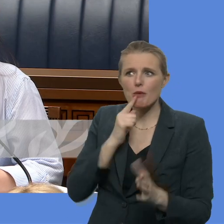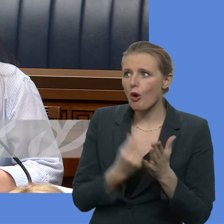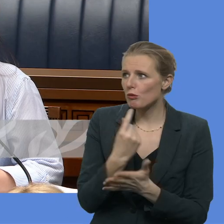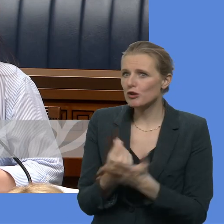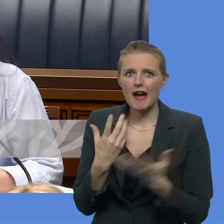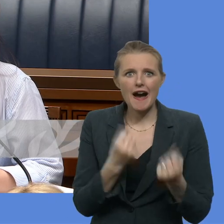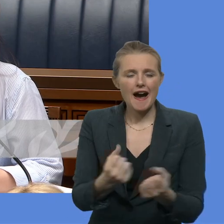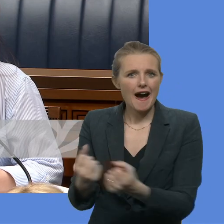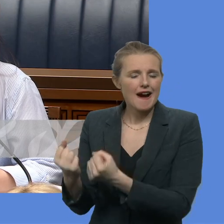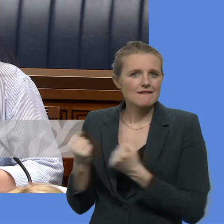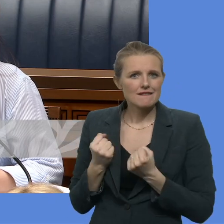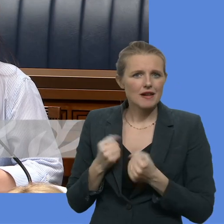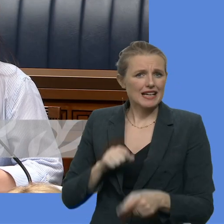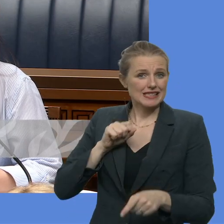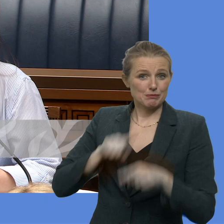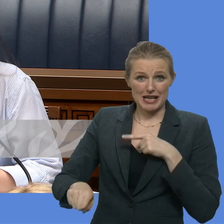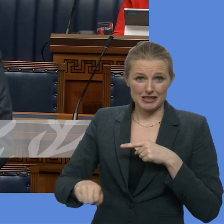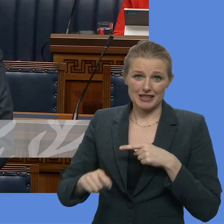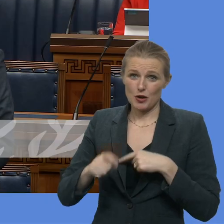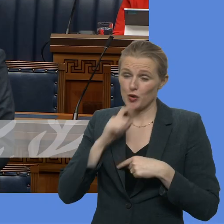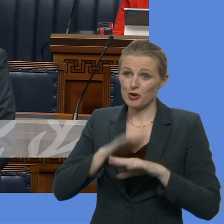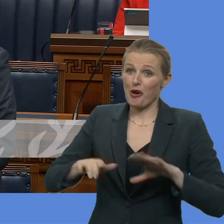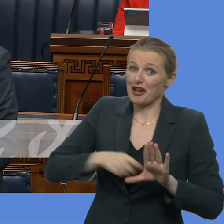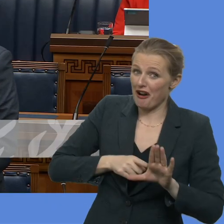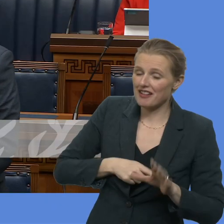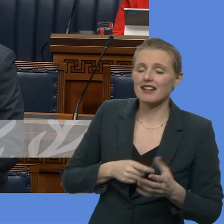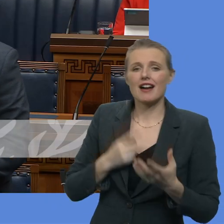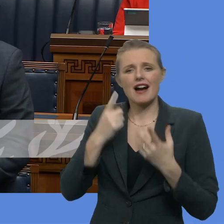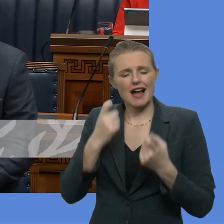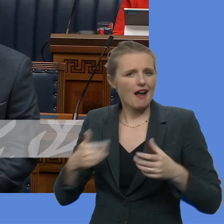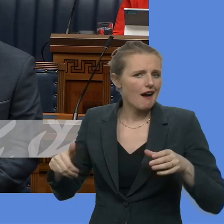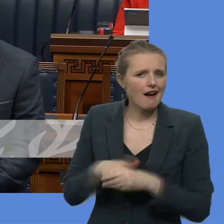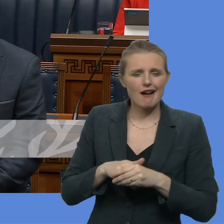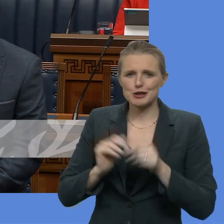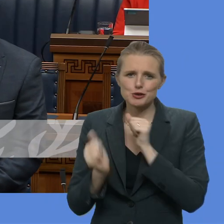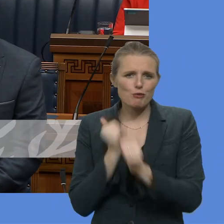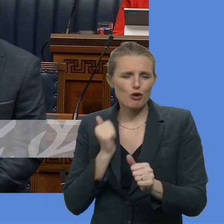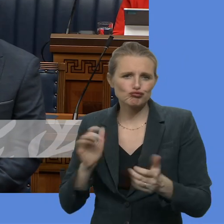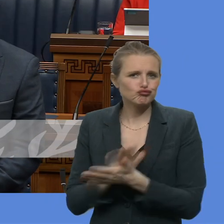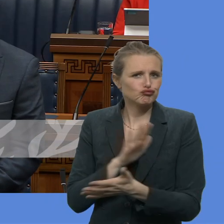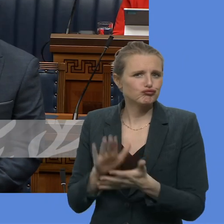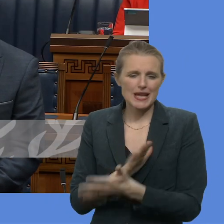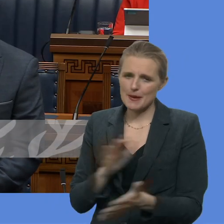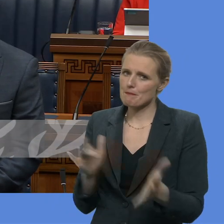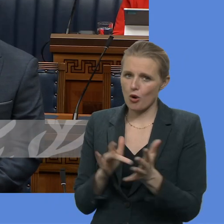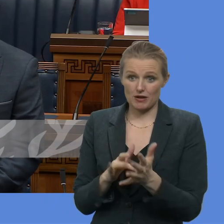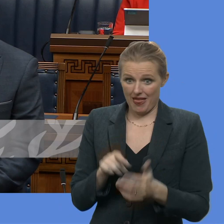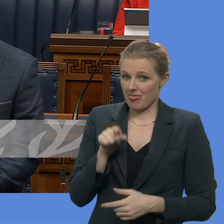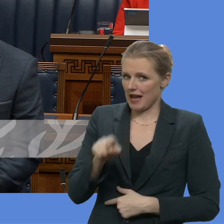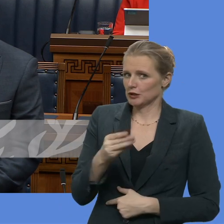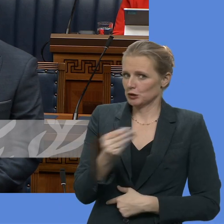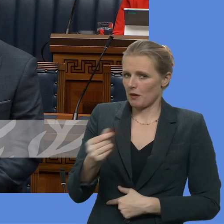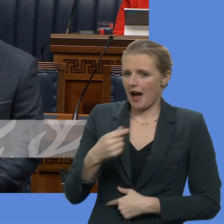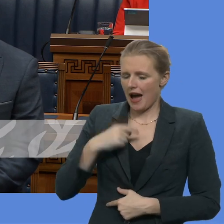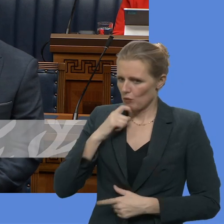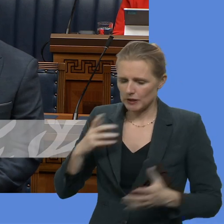those that would not find themselves in that category to be able to play sport. So that is something that I will be